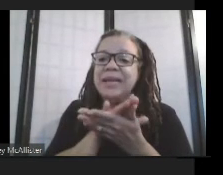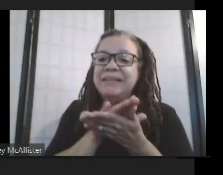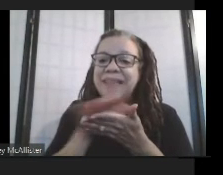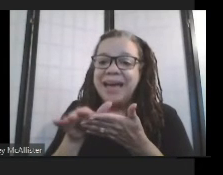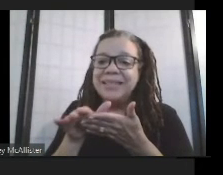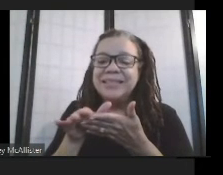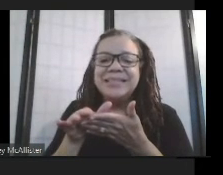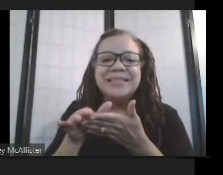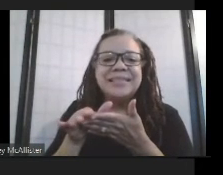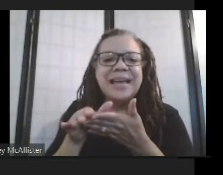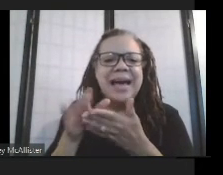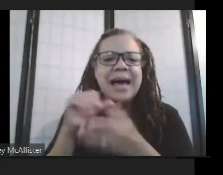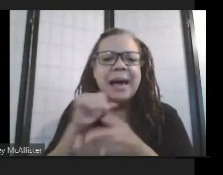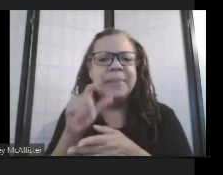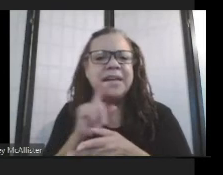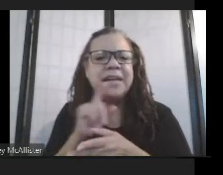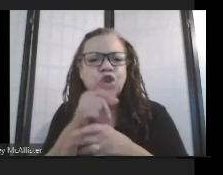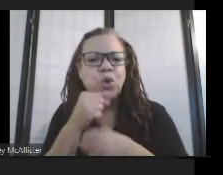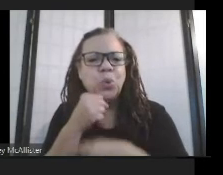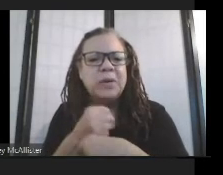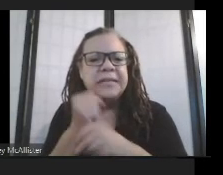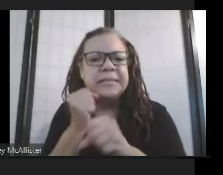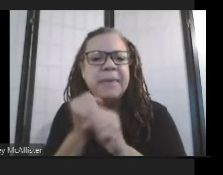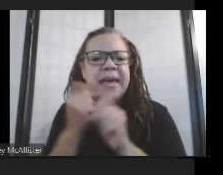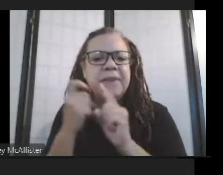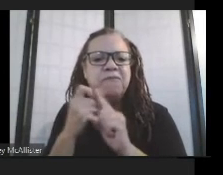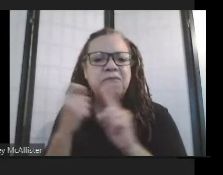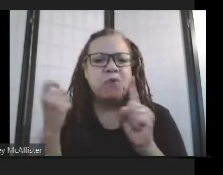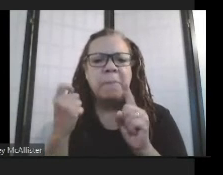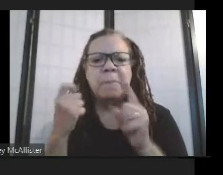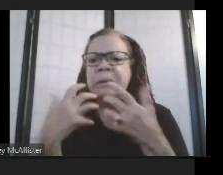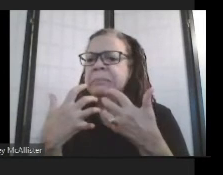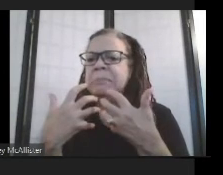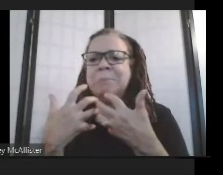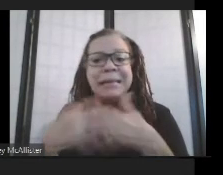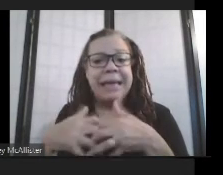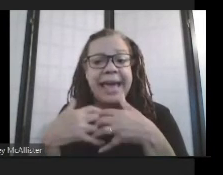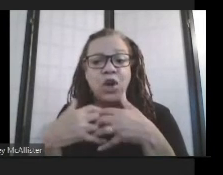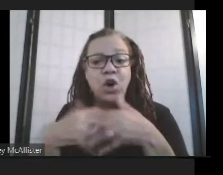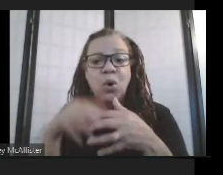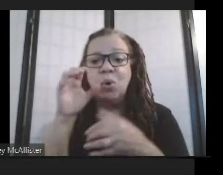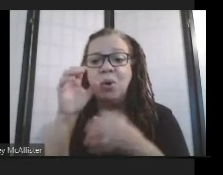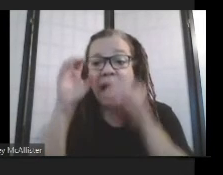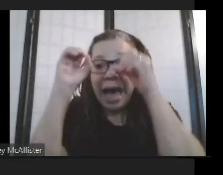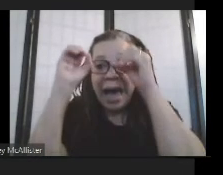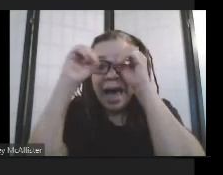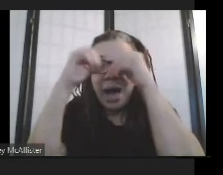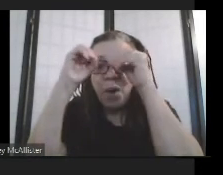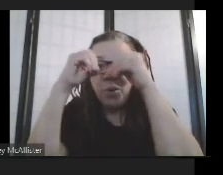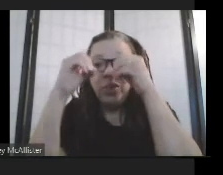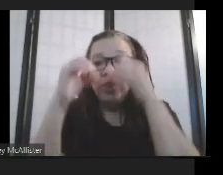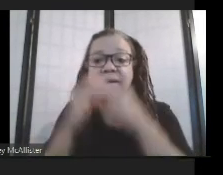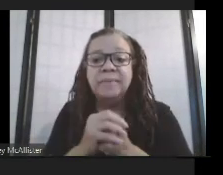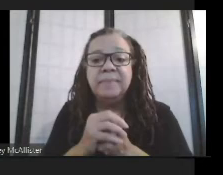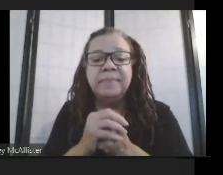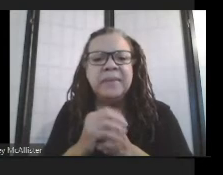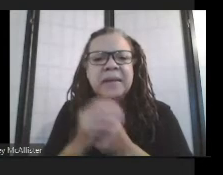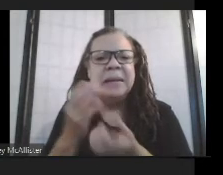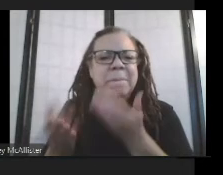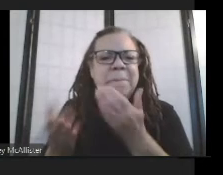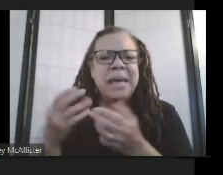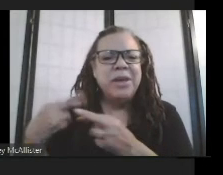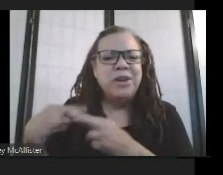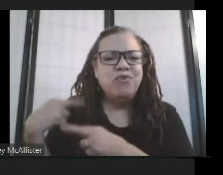This was really nice. I can't tell what it's made of, but kind of a mechanical owl made out